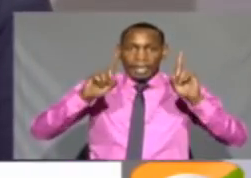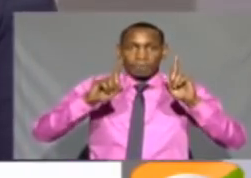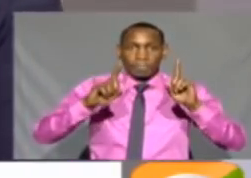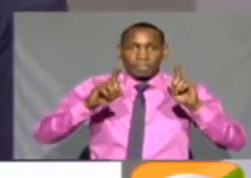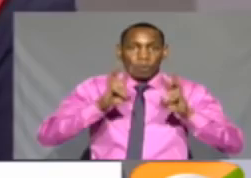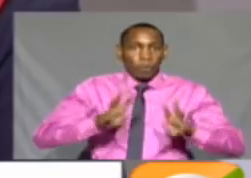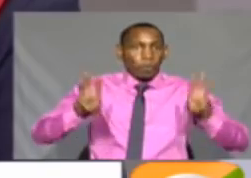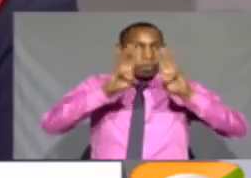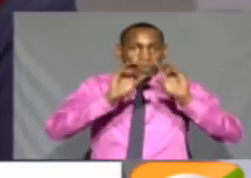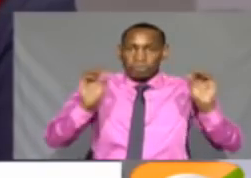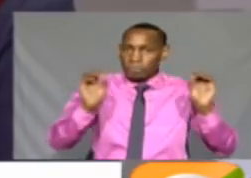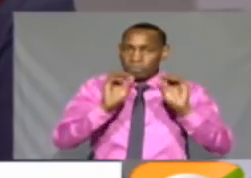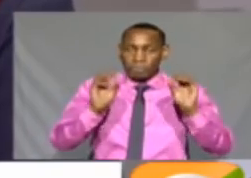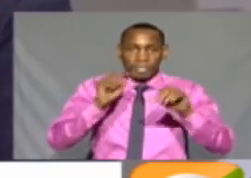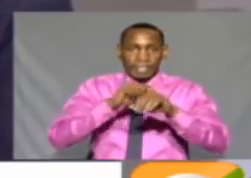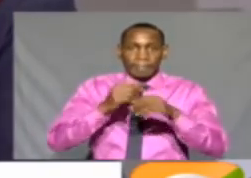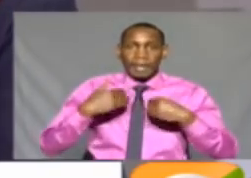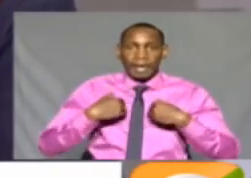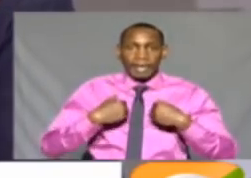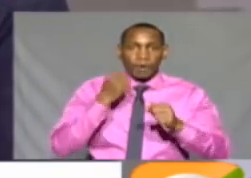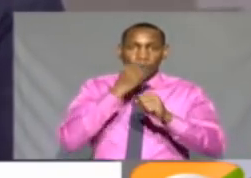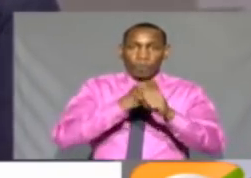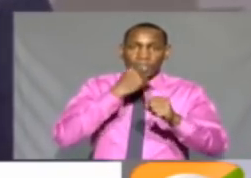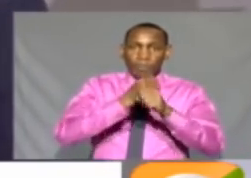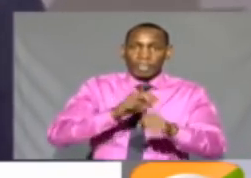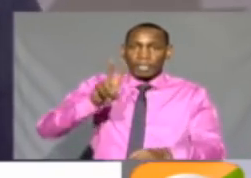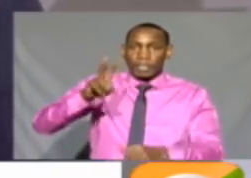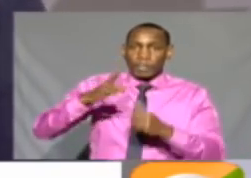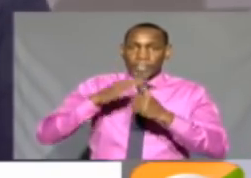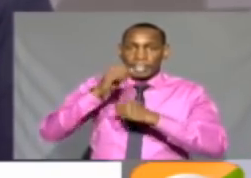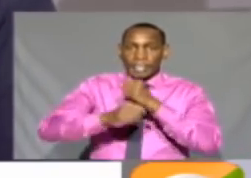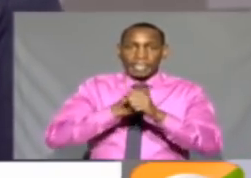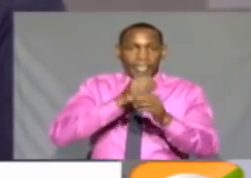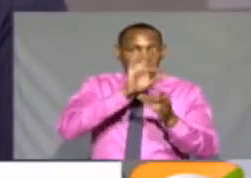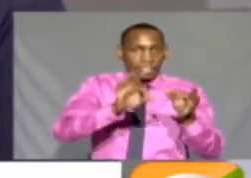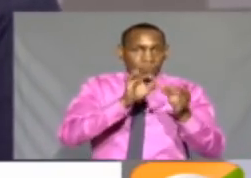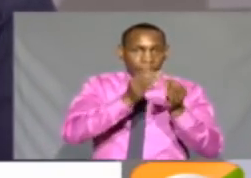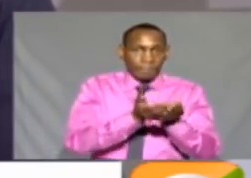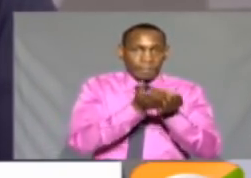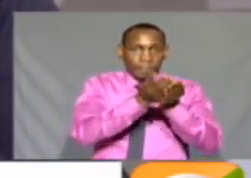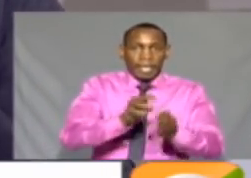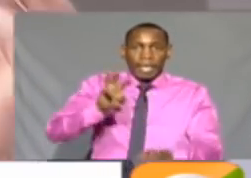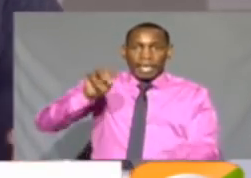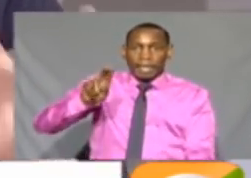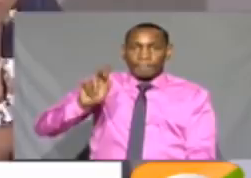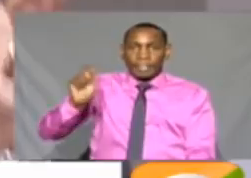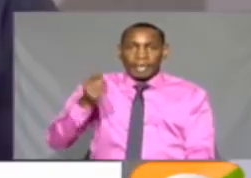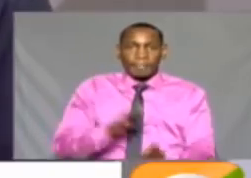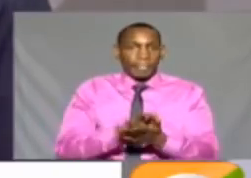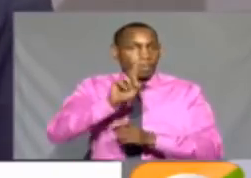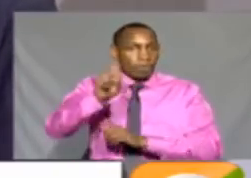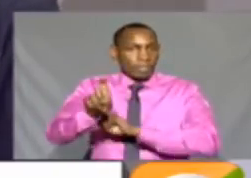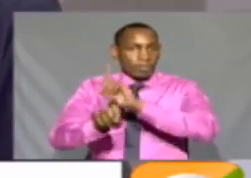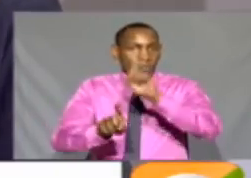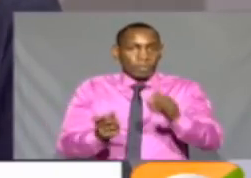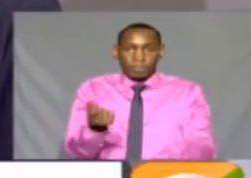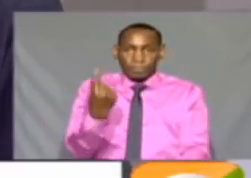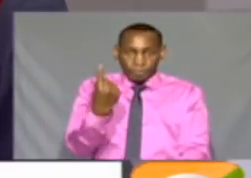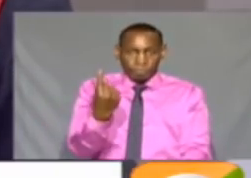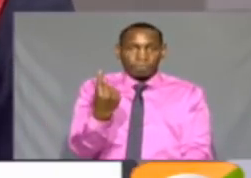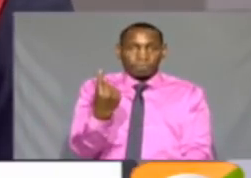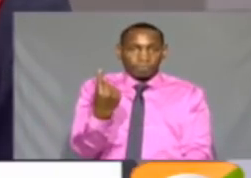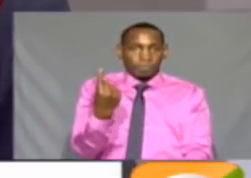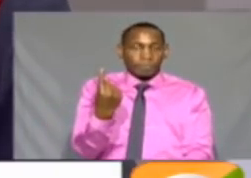unseaworthy. At the time, it had functioned for 29 years, this particular one, the MV Harambee. So there are all these questions coming up about it.